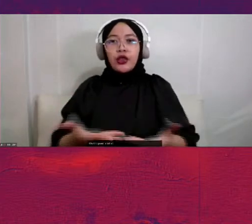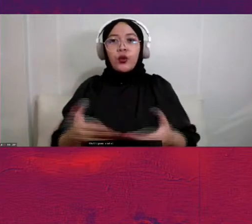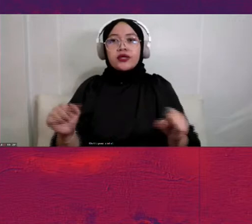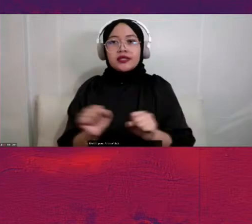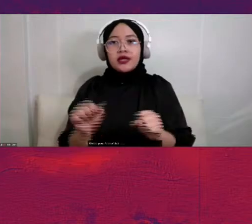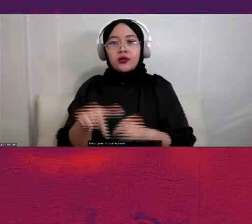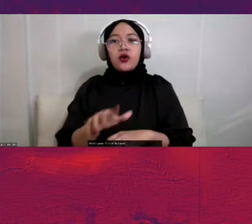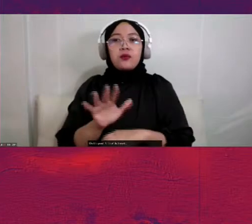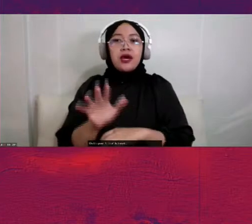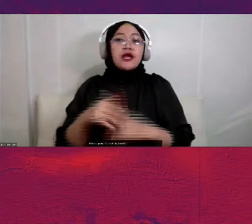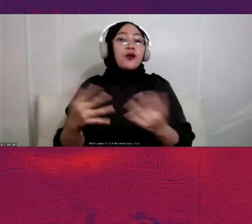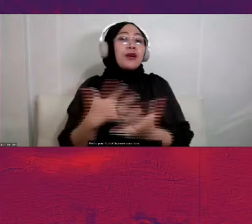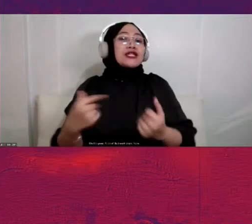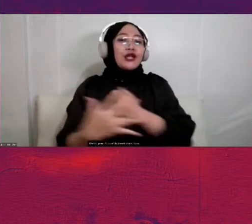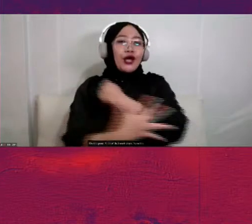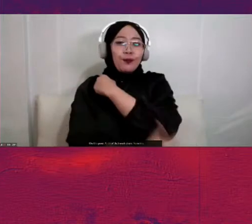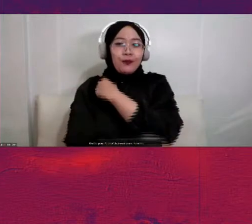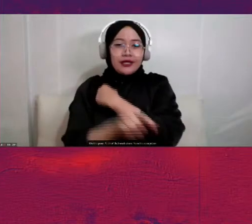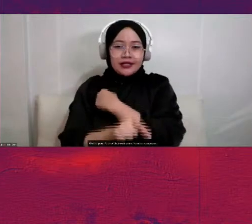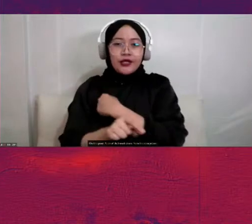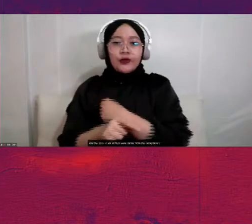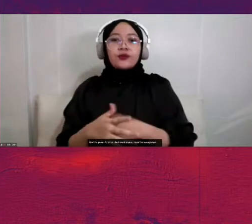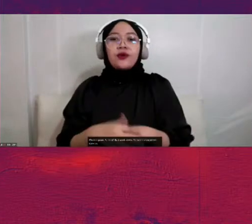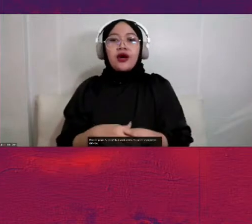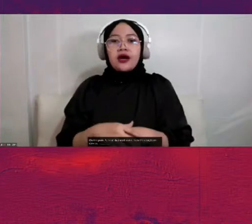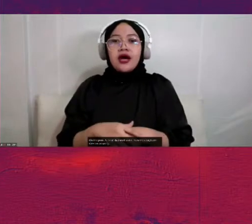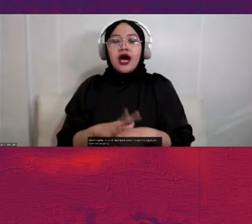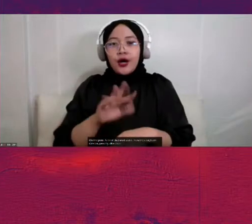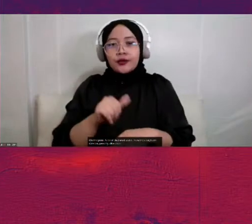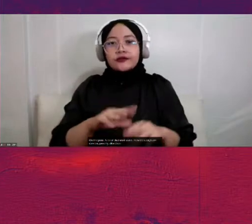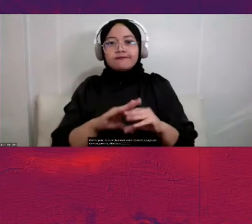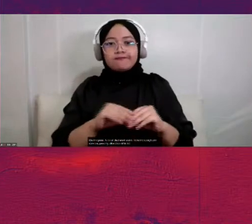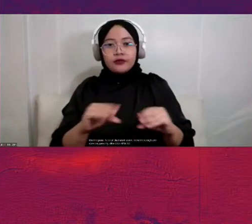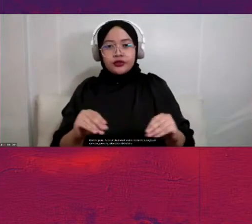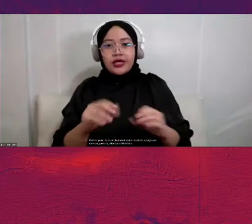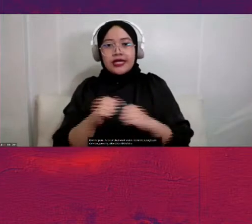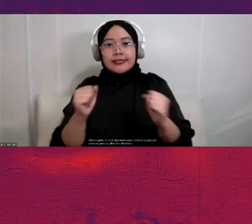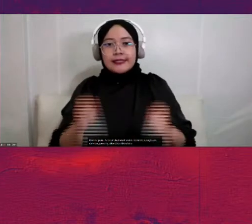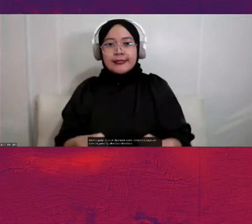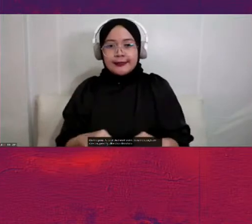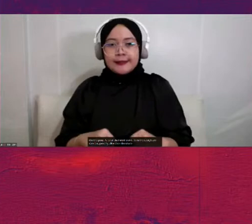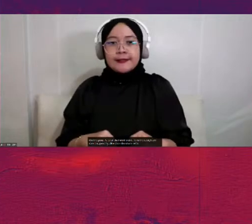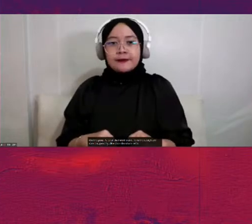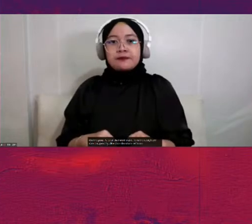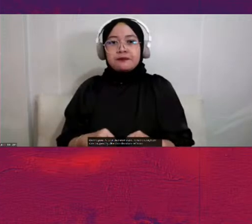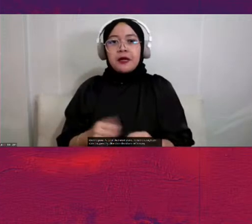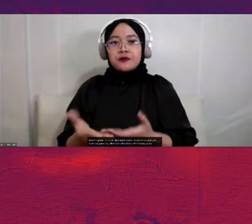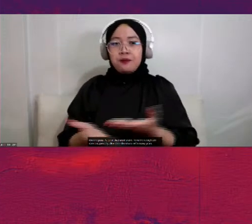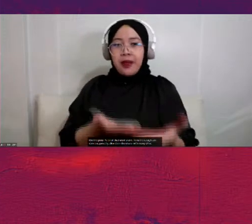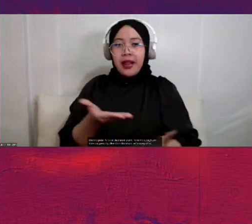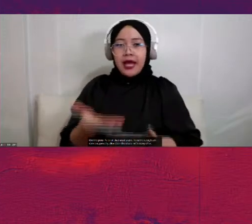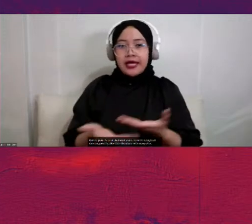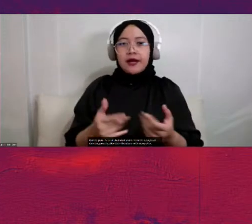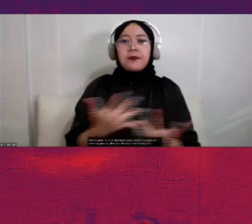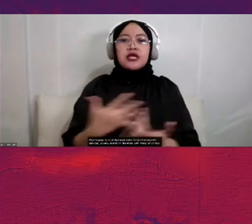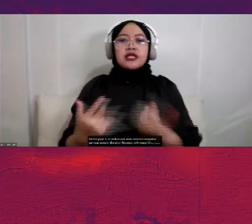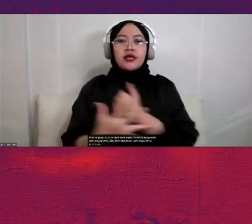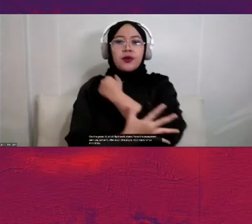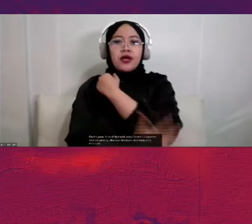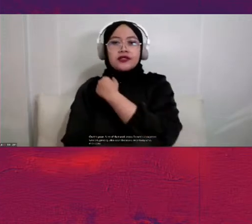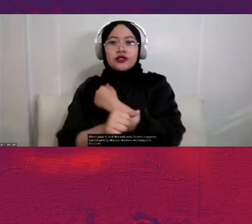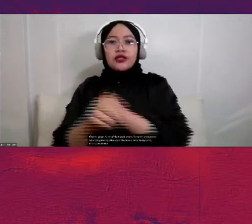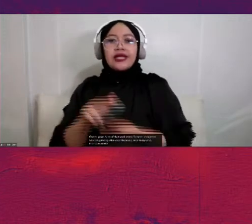of that work stems from the Ecosystem Service for Poverty Alleviation literature, with many use